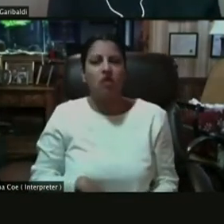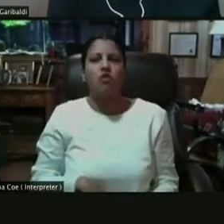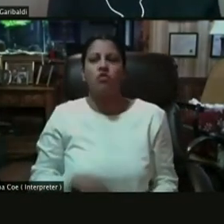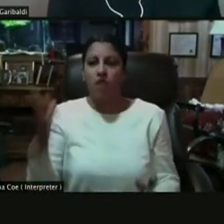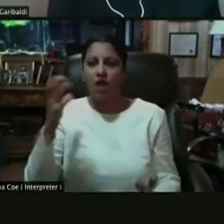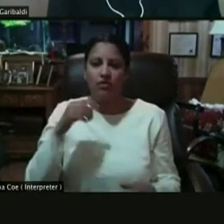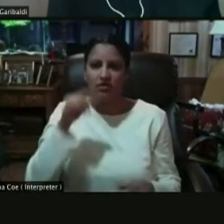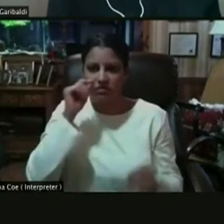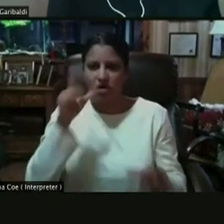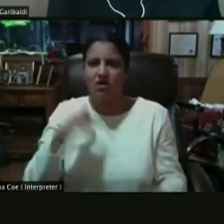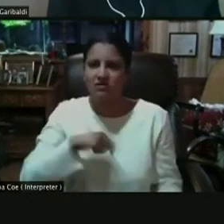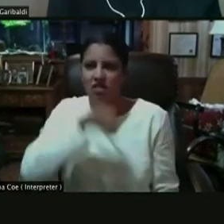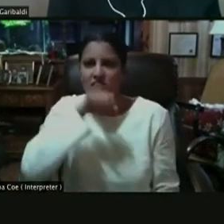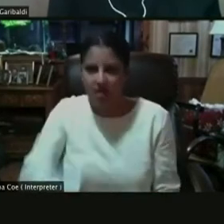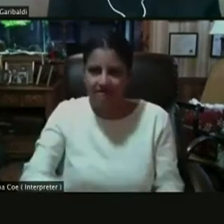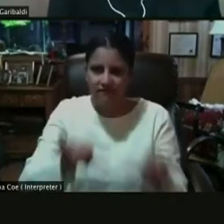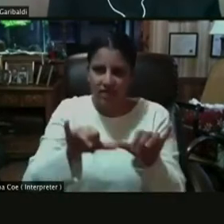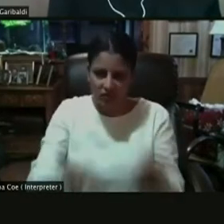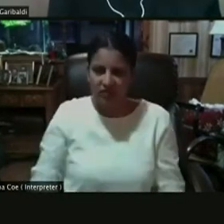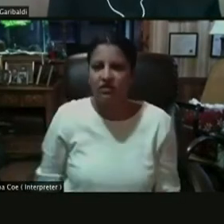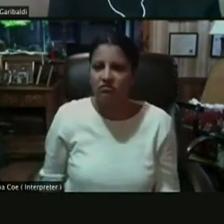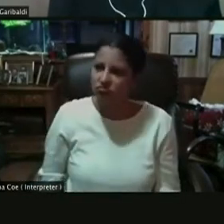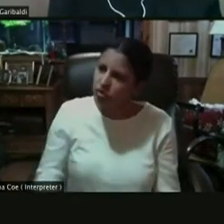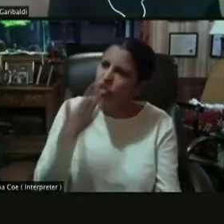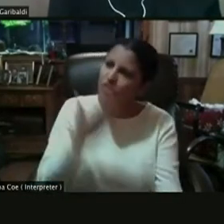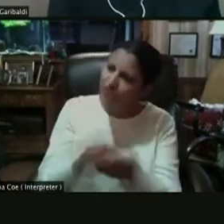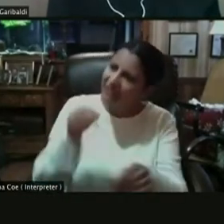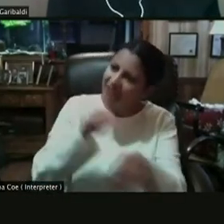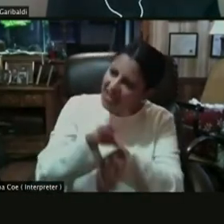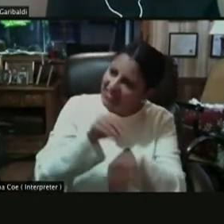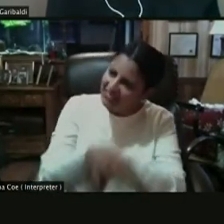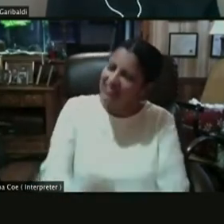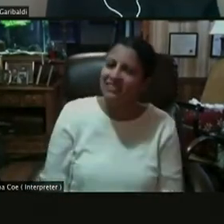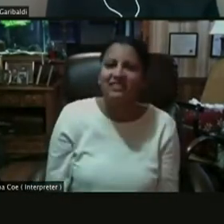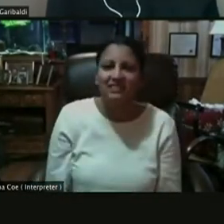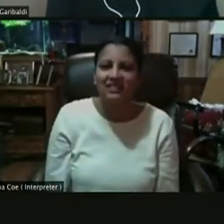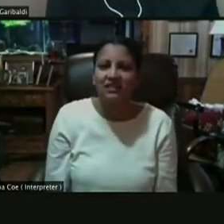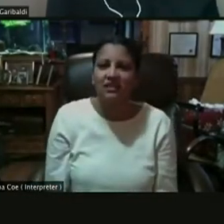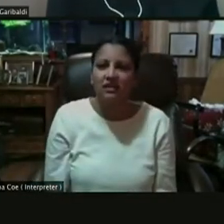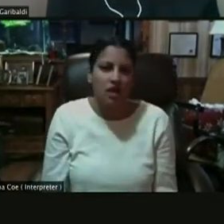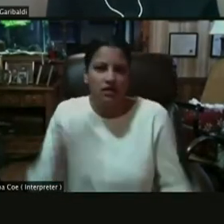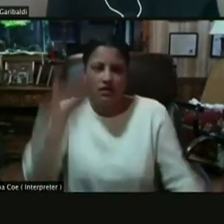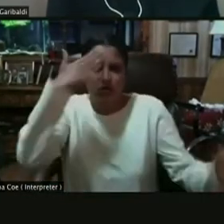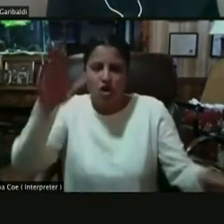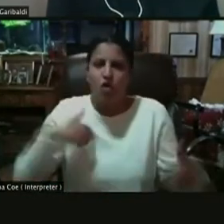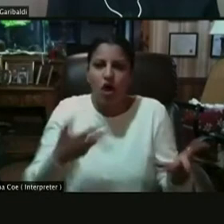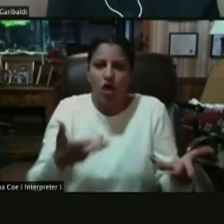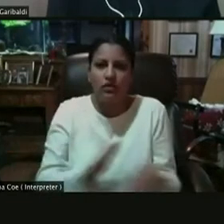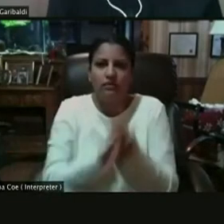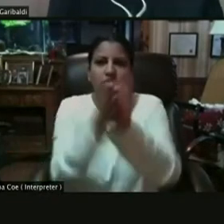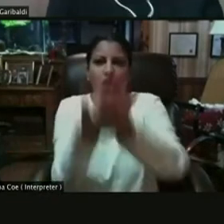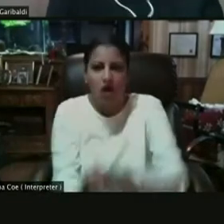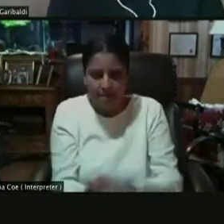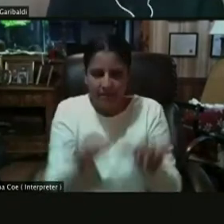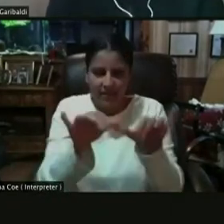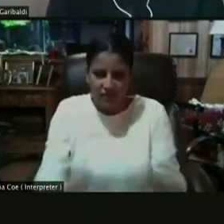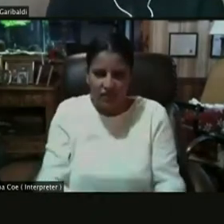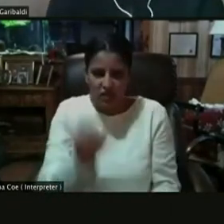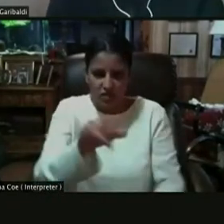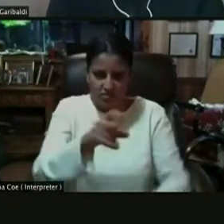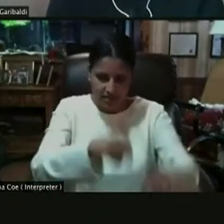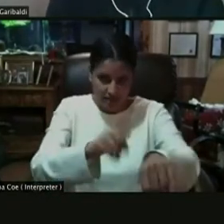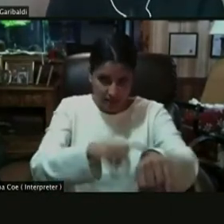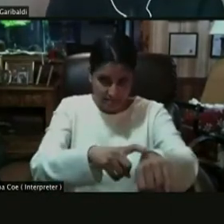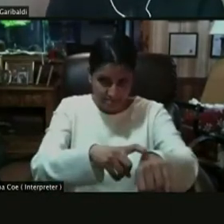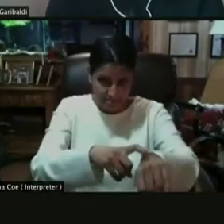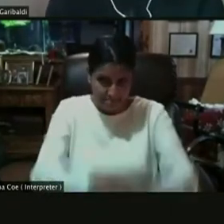taking a well-meant piece of advice is a good thing. But I also certainly didn't know that I wanted to be an engineer at the time.